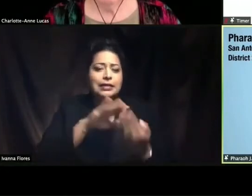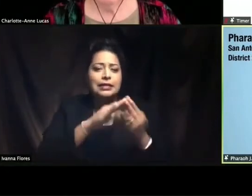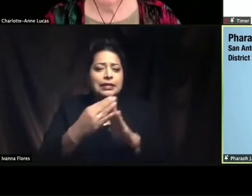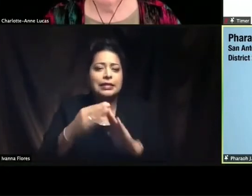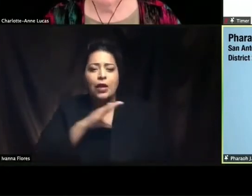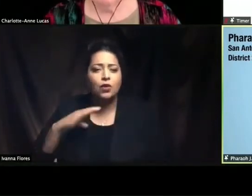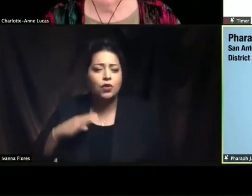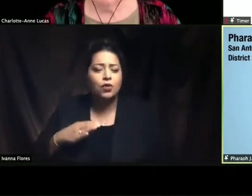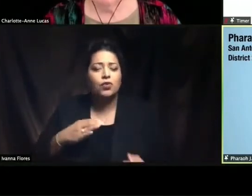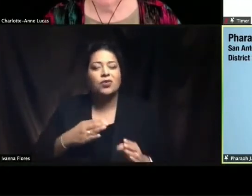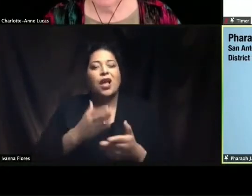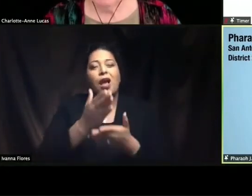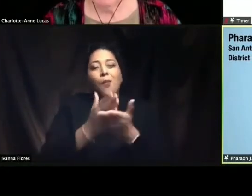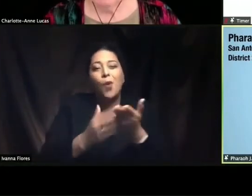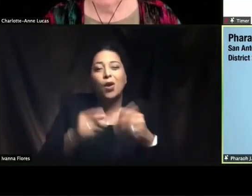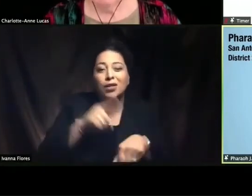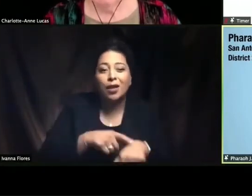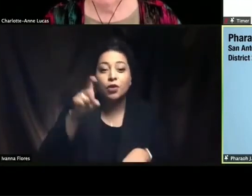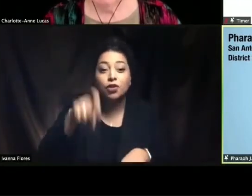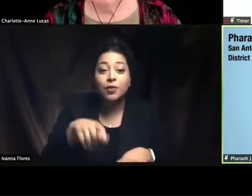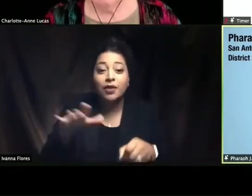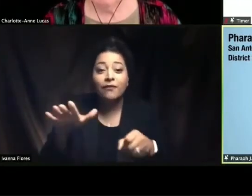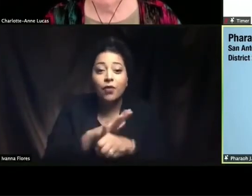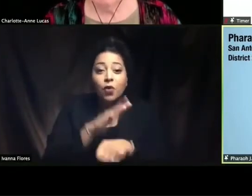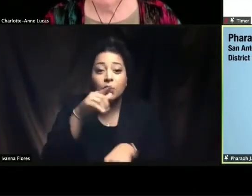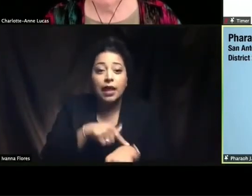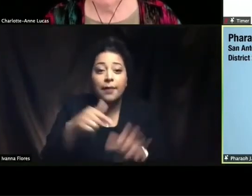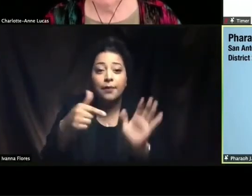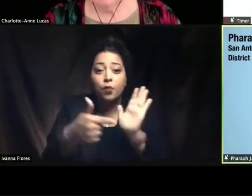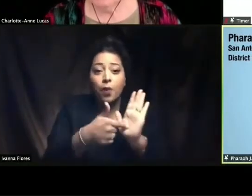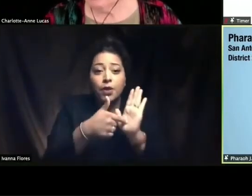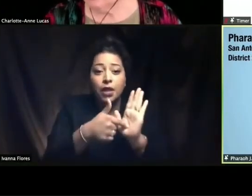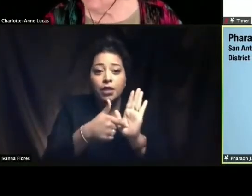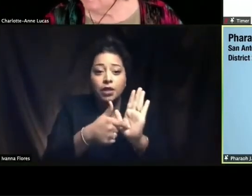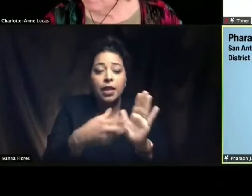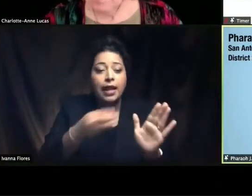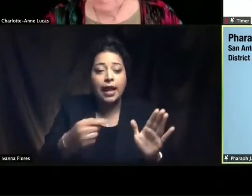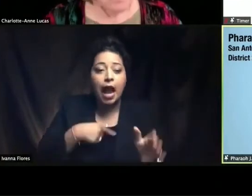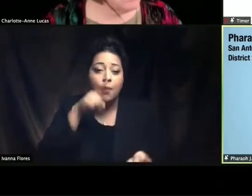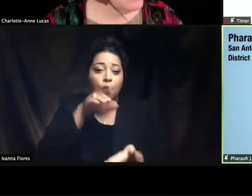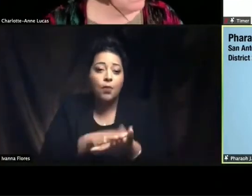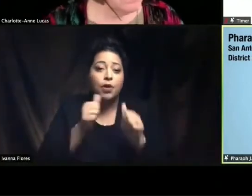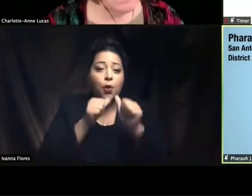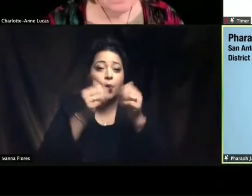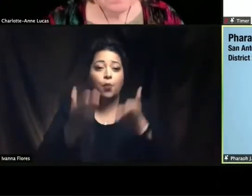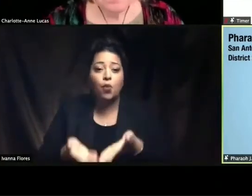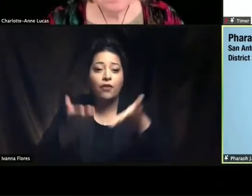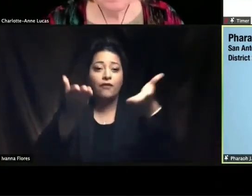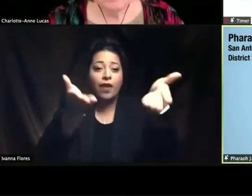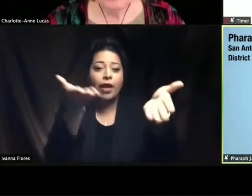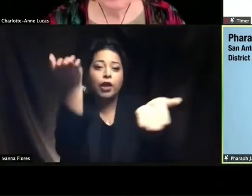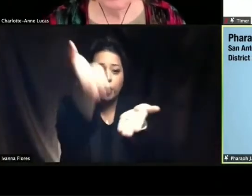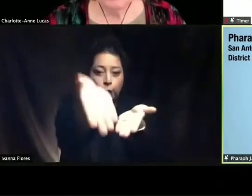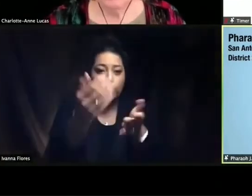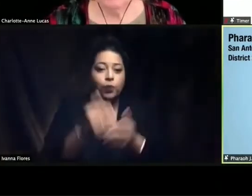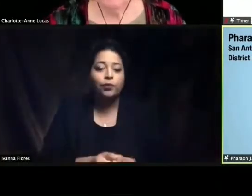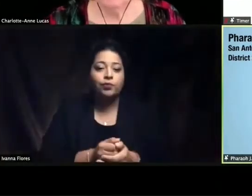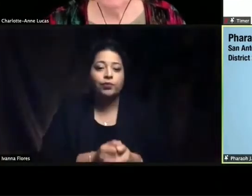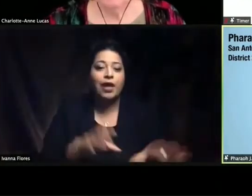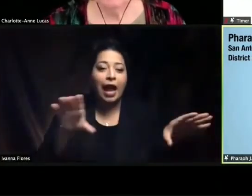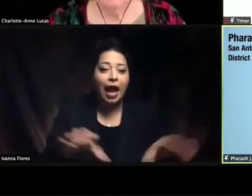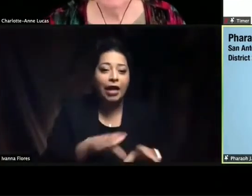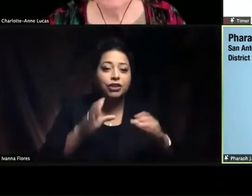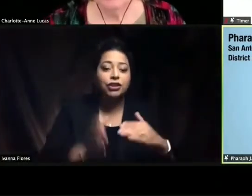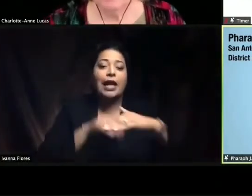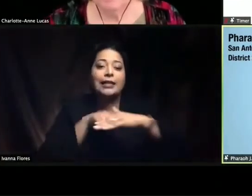that's part-time. It should be full-time representation, and that's what I'm guaranteeing to bring to you. Action, accessibility,